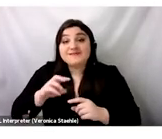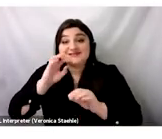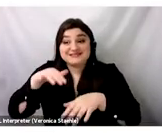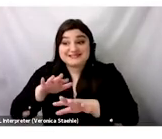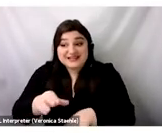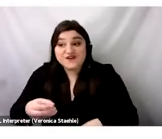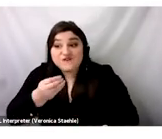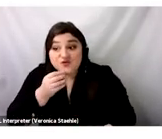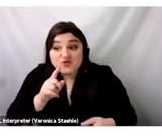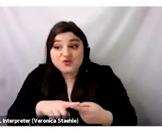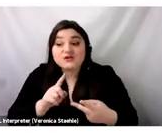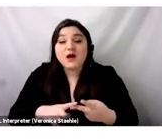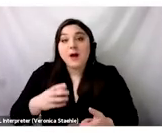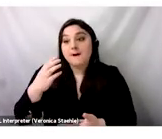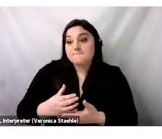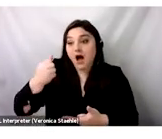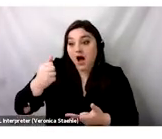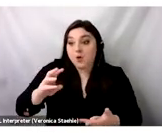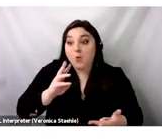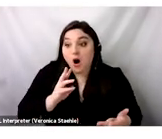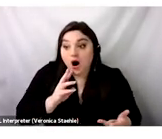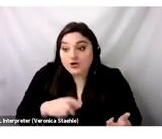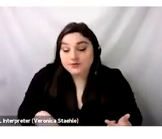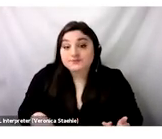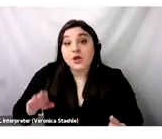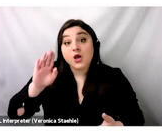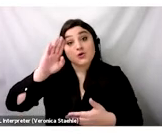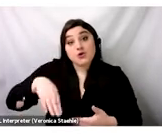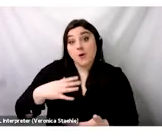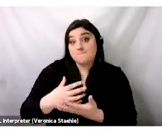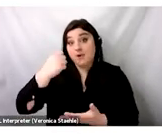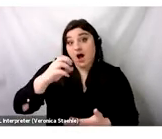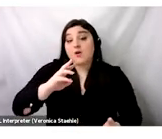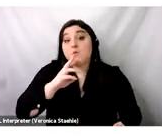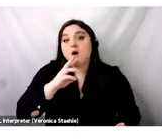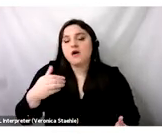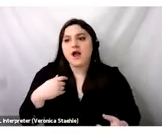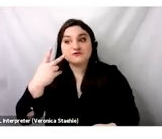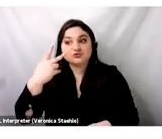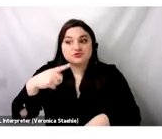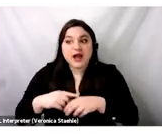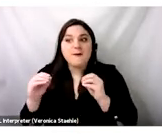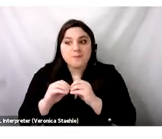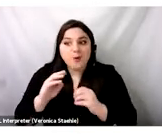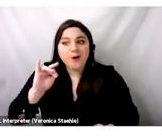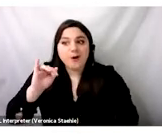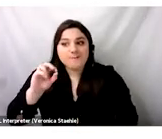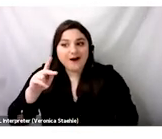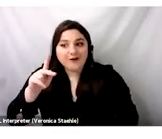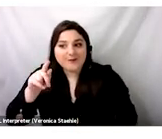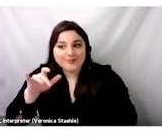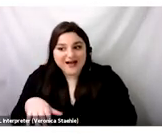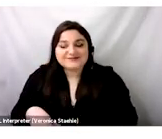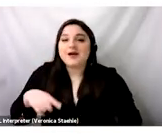again, another paper found that bottled water contains 2 times more microplastics than tap, and simply breathing air and wearing